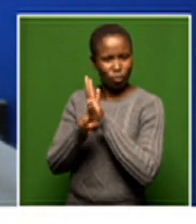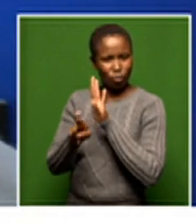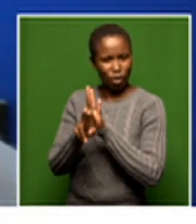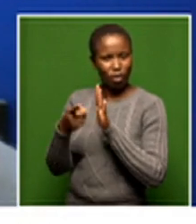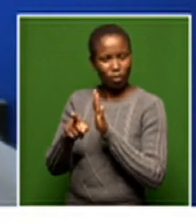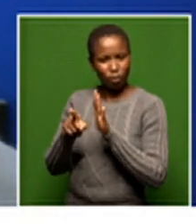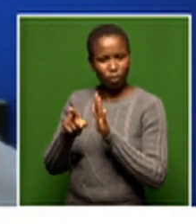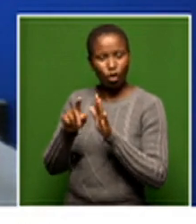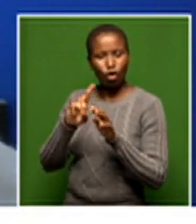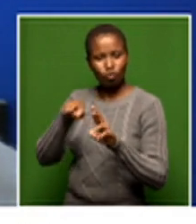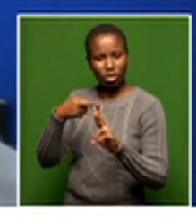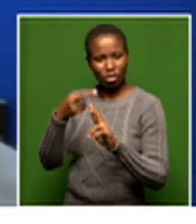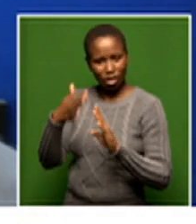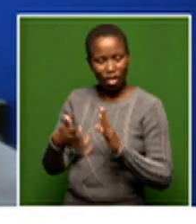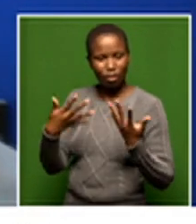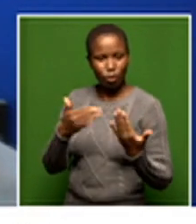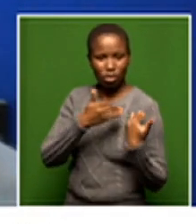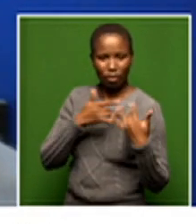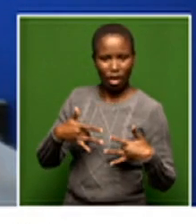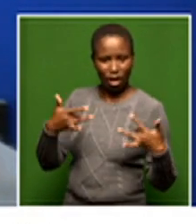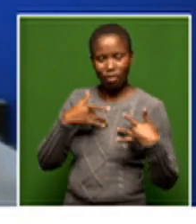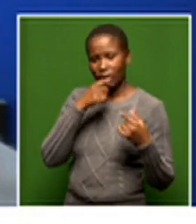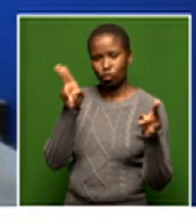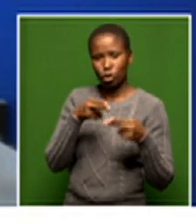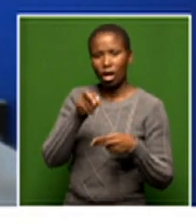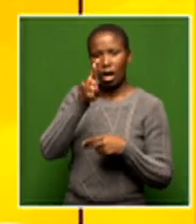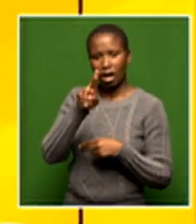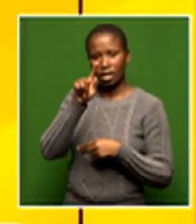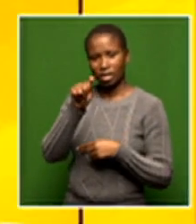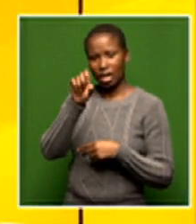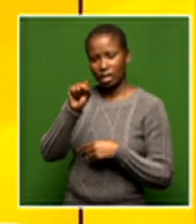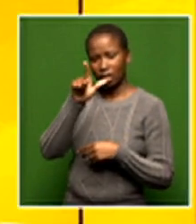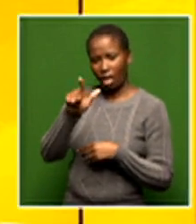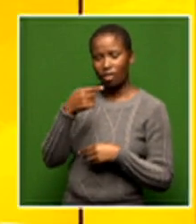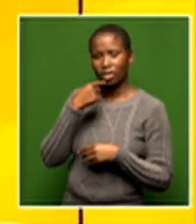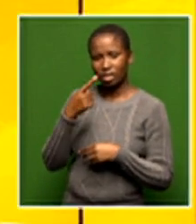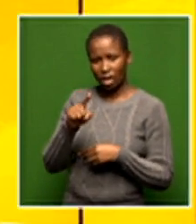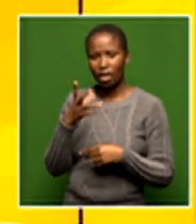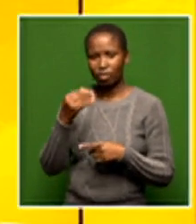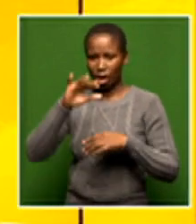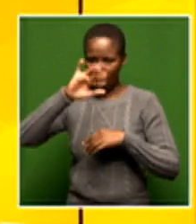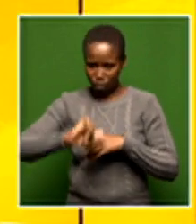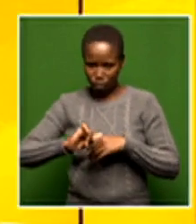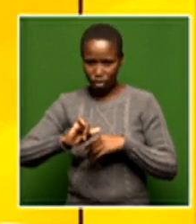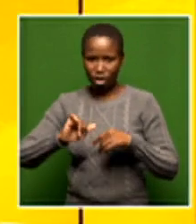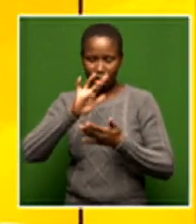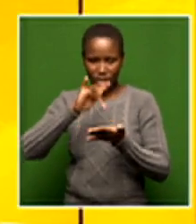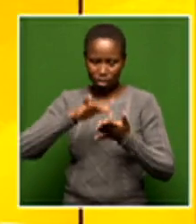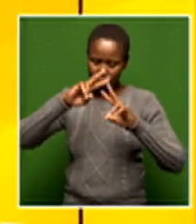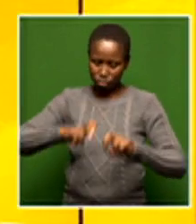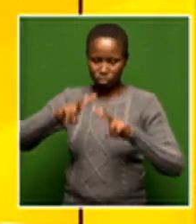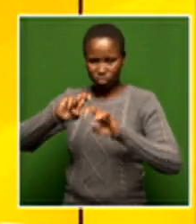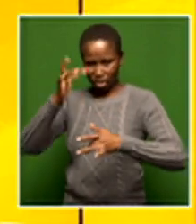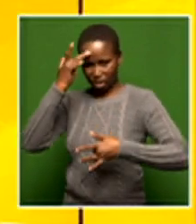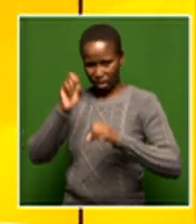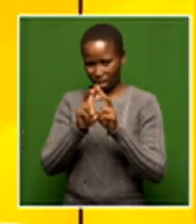Resolve to Save Lives, or RTSL, talking to us about a survey that they did, the Africa Centers for Disease Control, saying 2/3 of